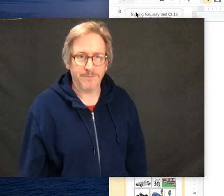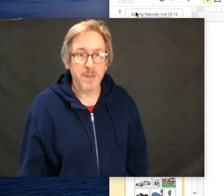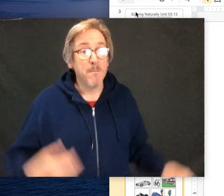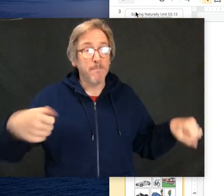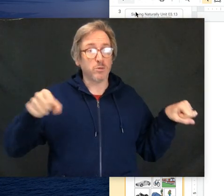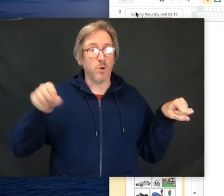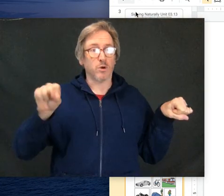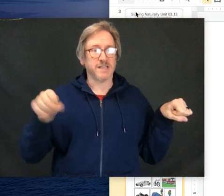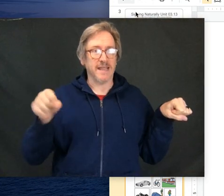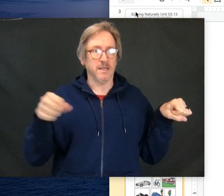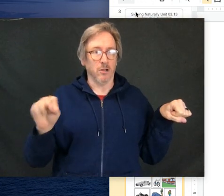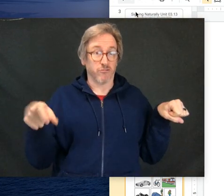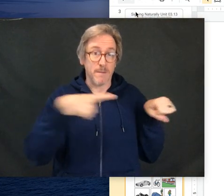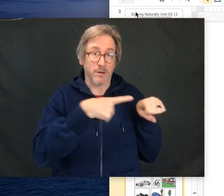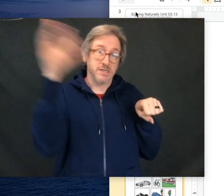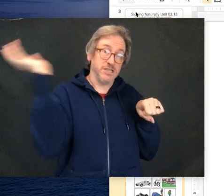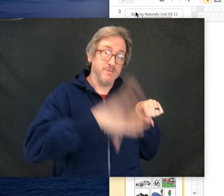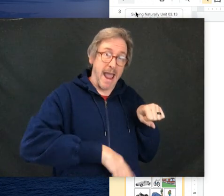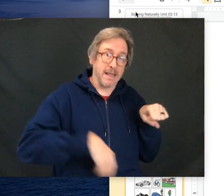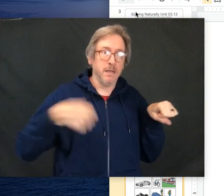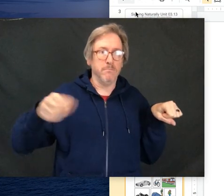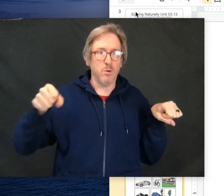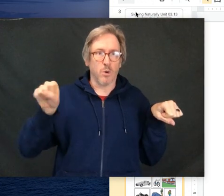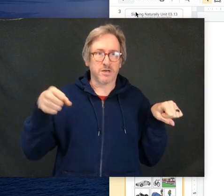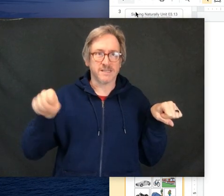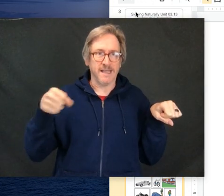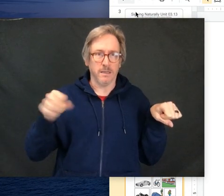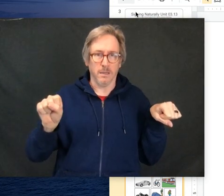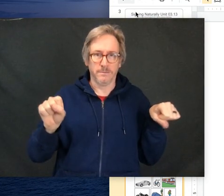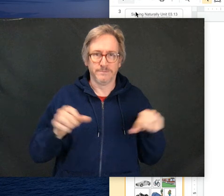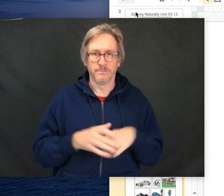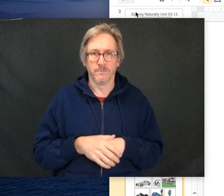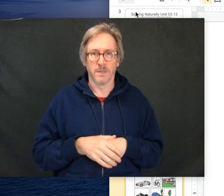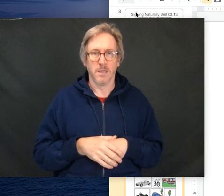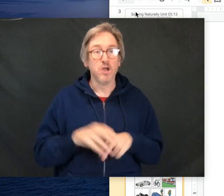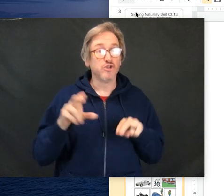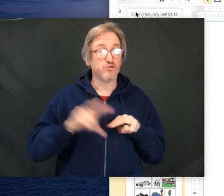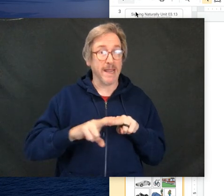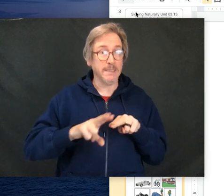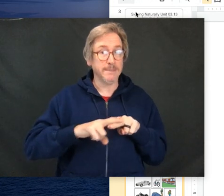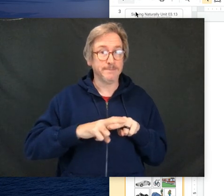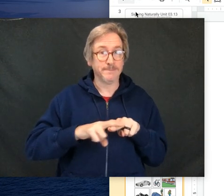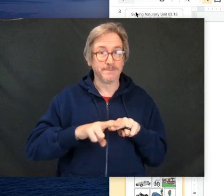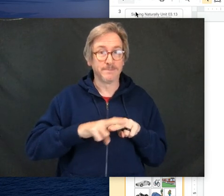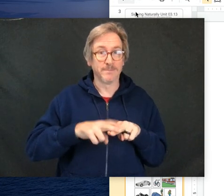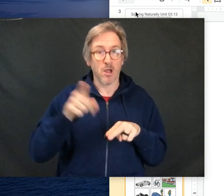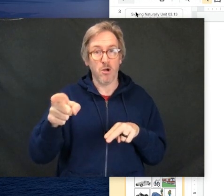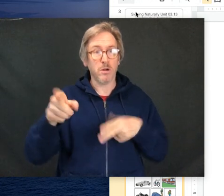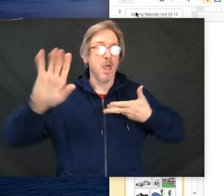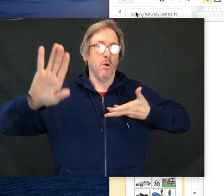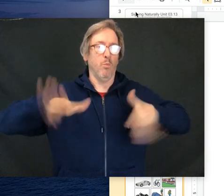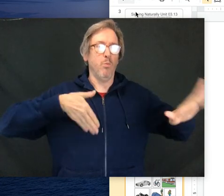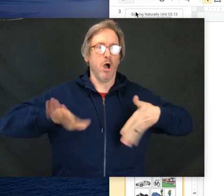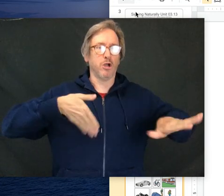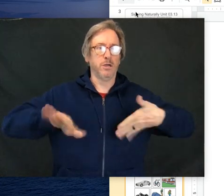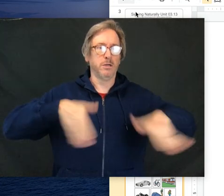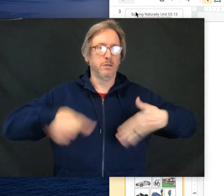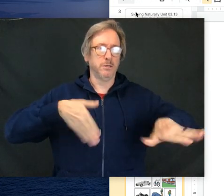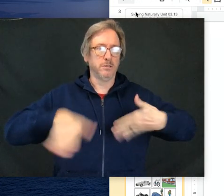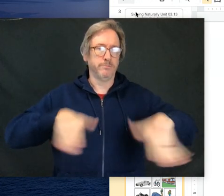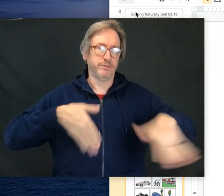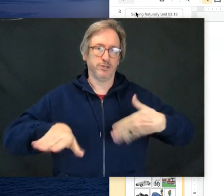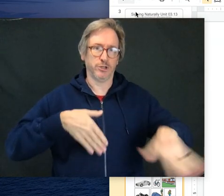day. Motorcycle. Remember, smack. Motorcycle. Train. Or walk.